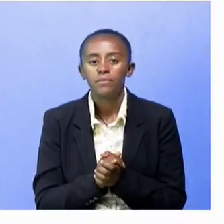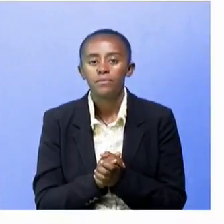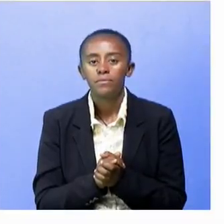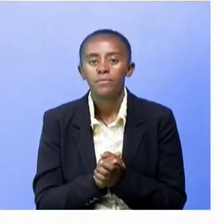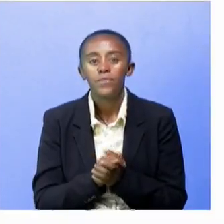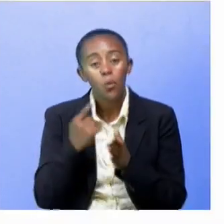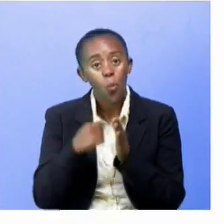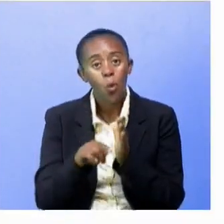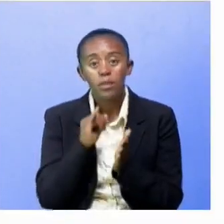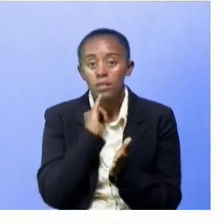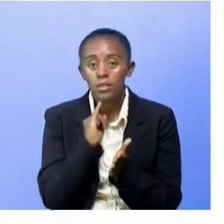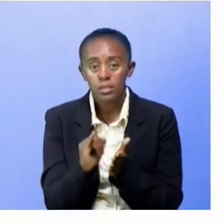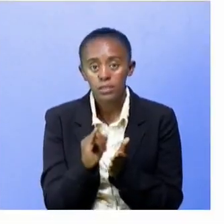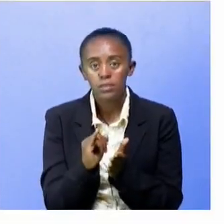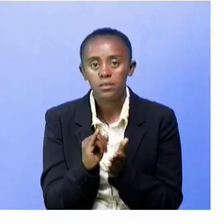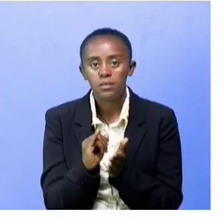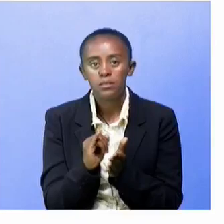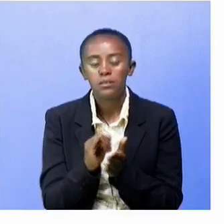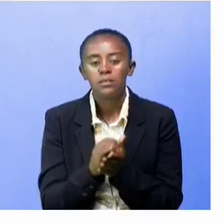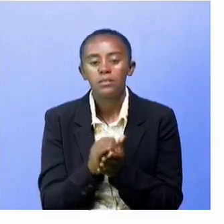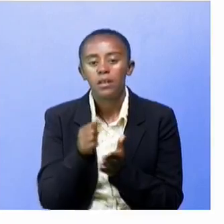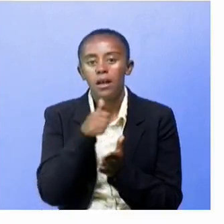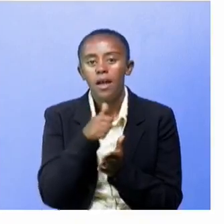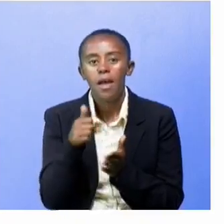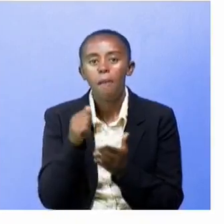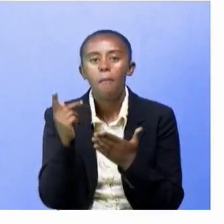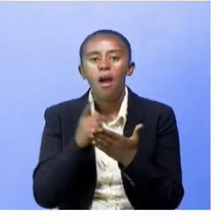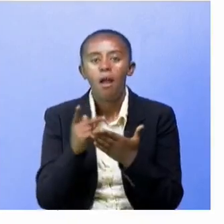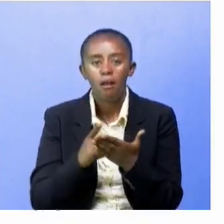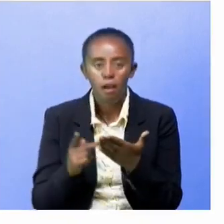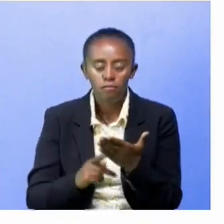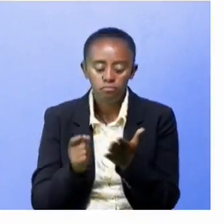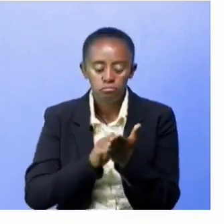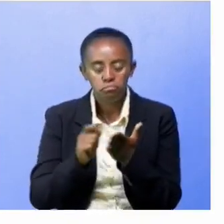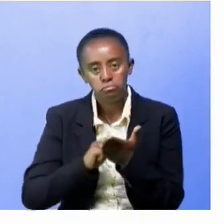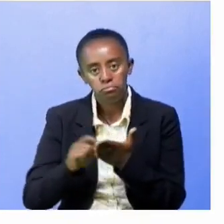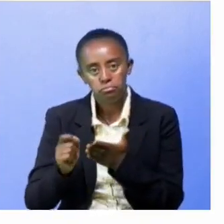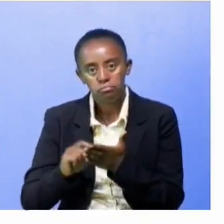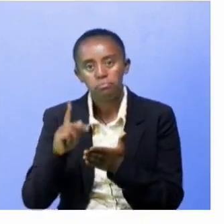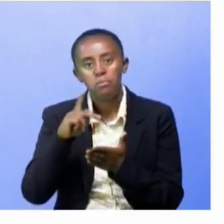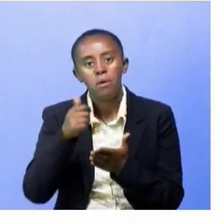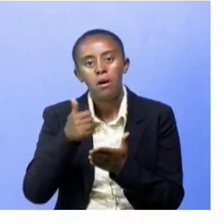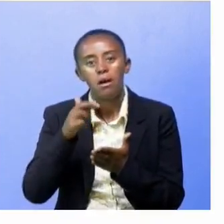What is a paragraph?